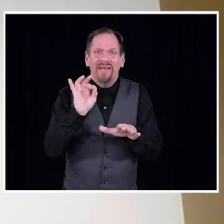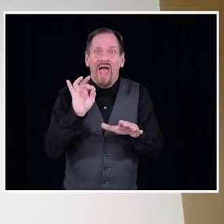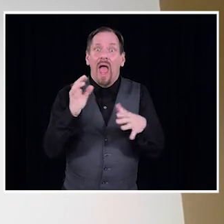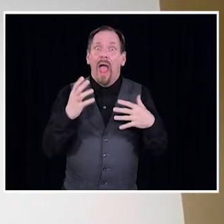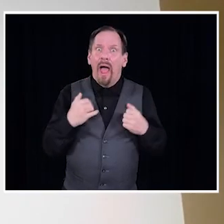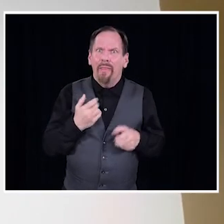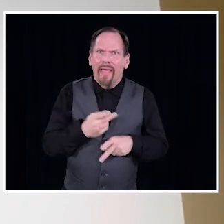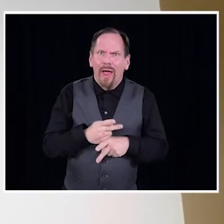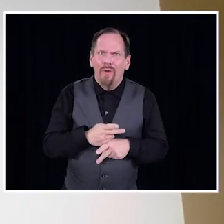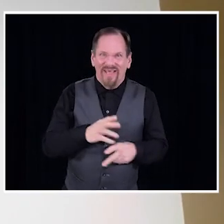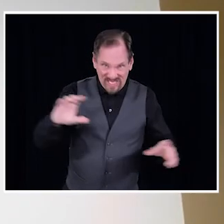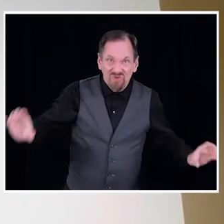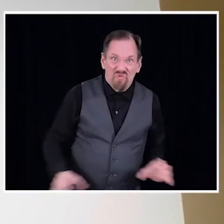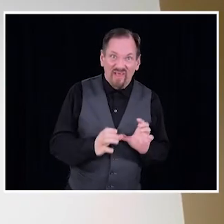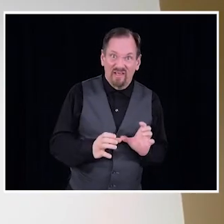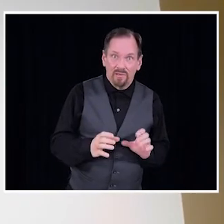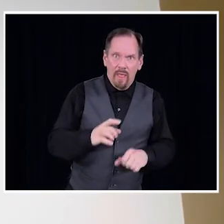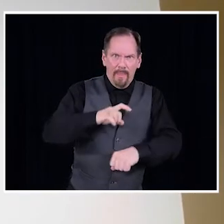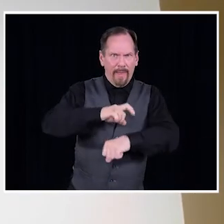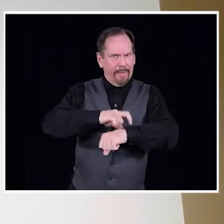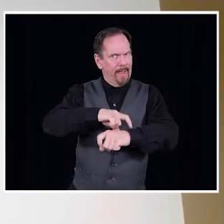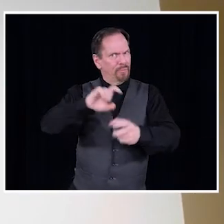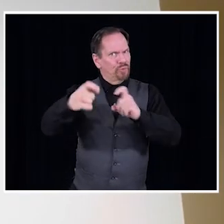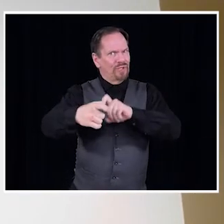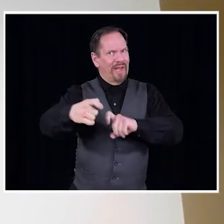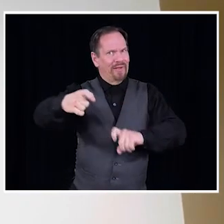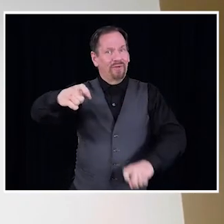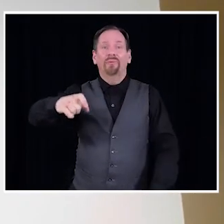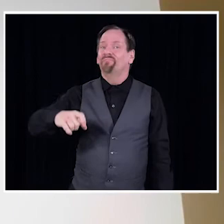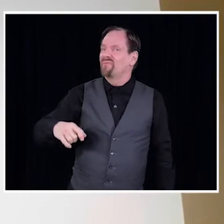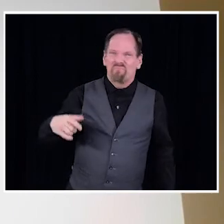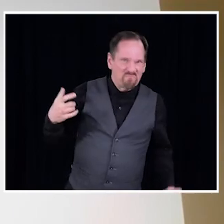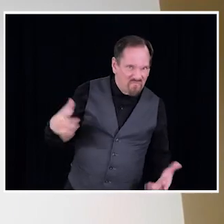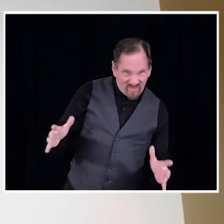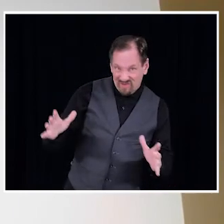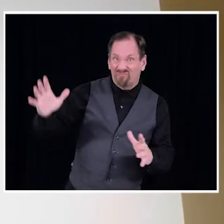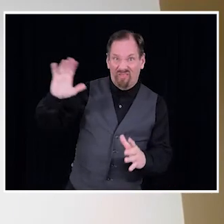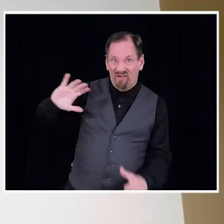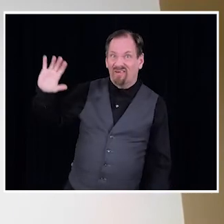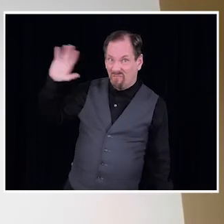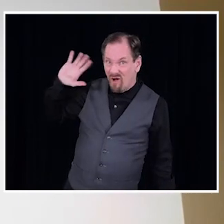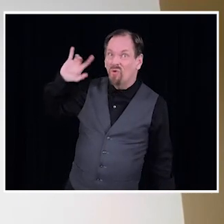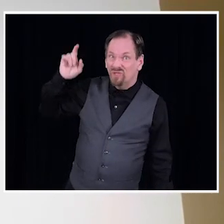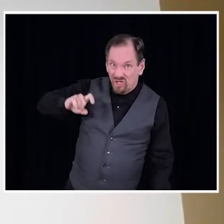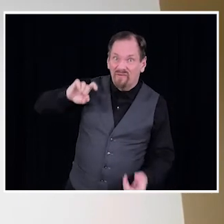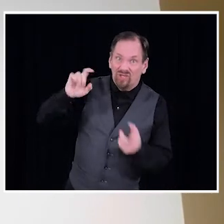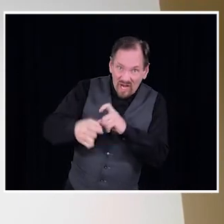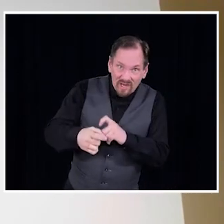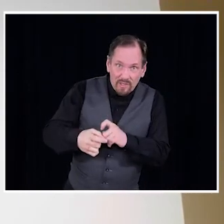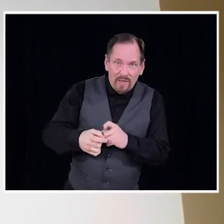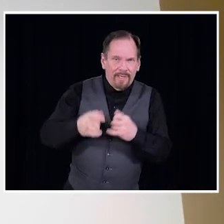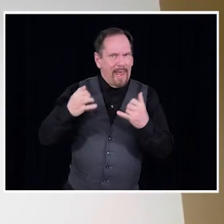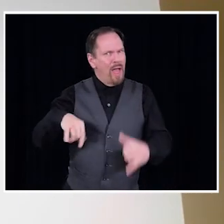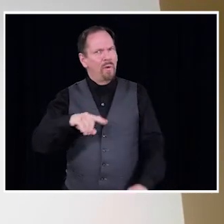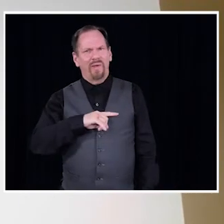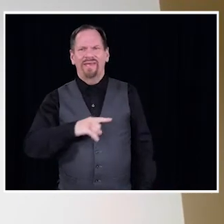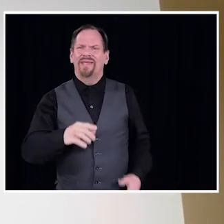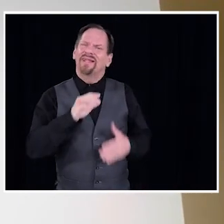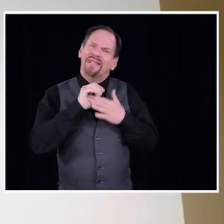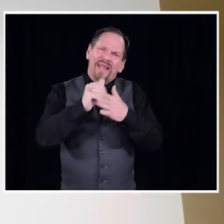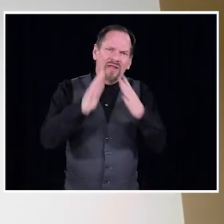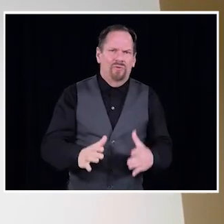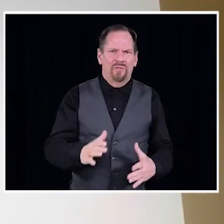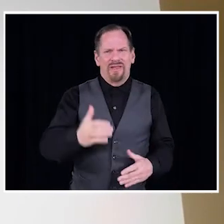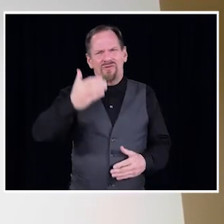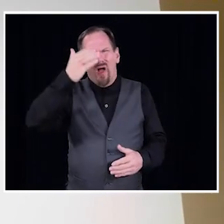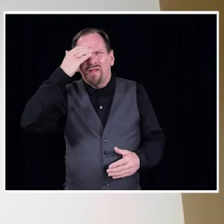change is long overdue. What we need now are healthcare leaders with knowledge and experience in direct patient care so that